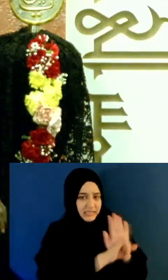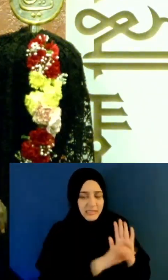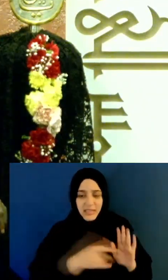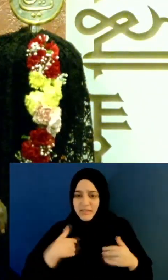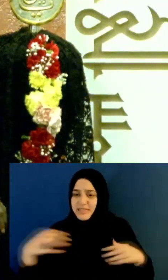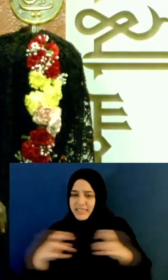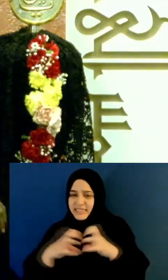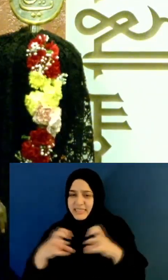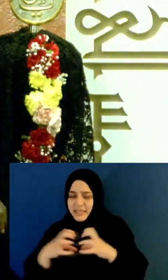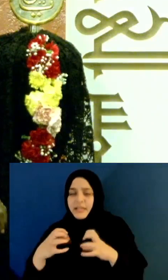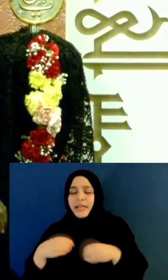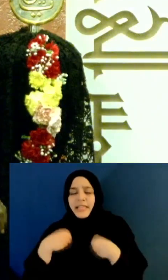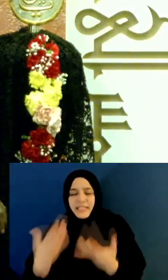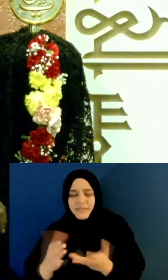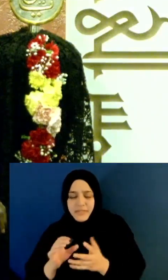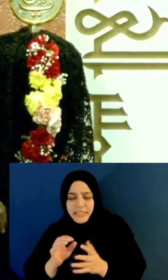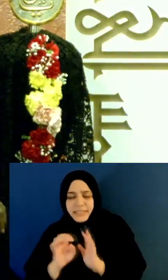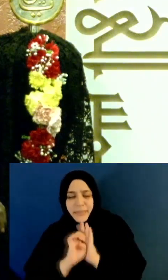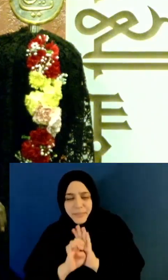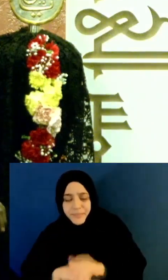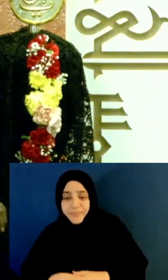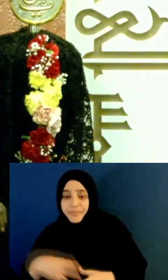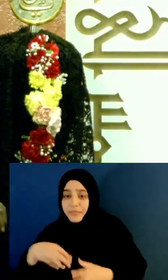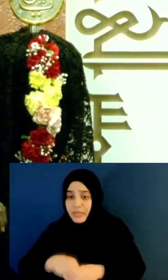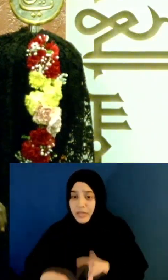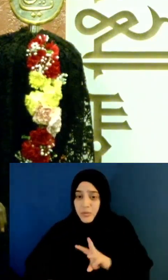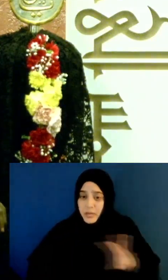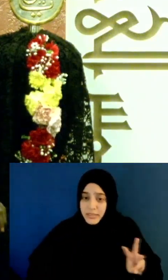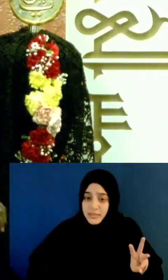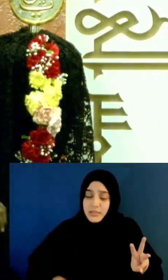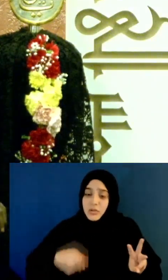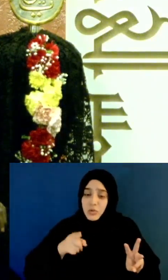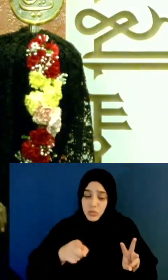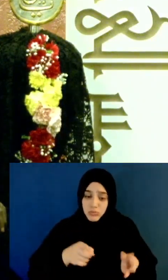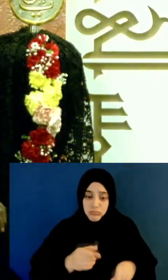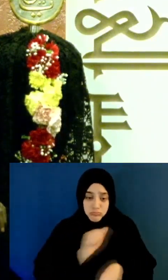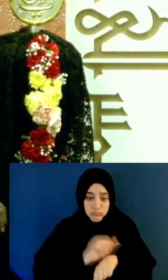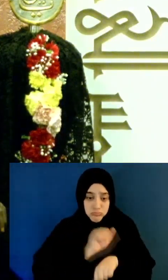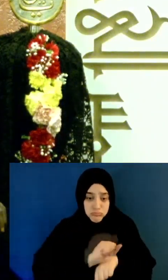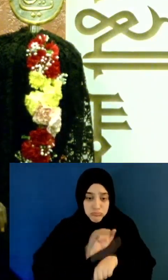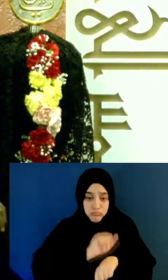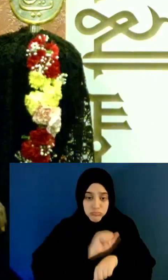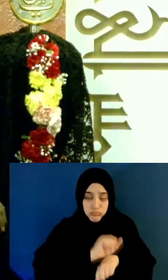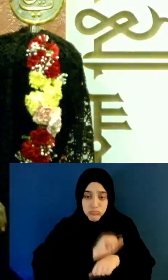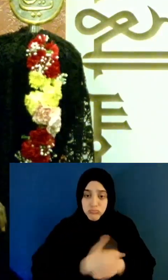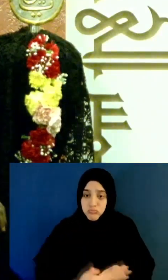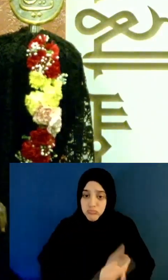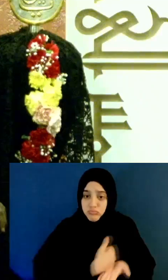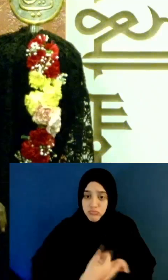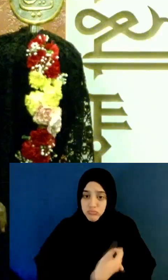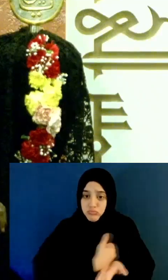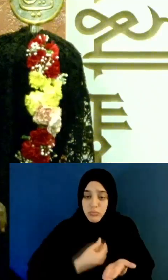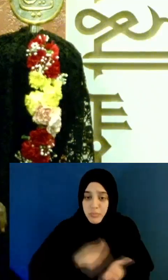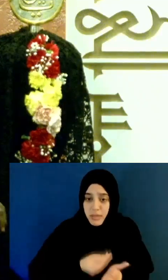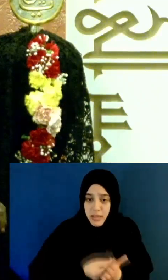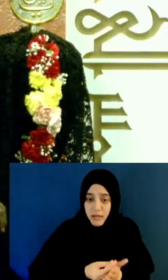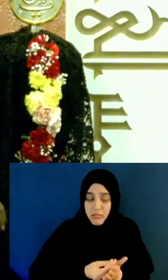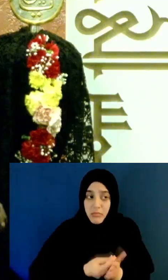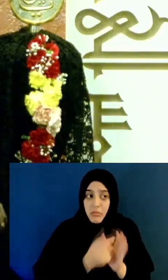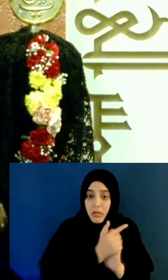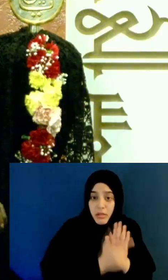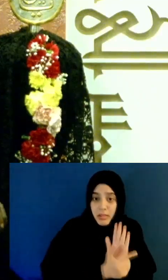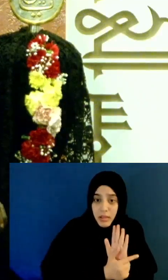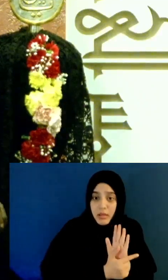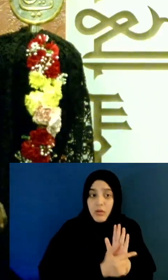Typical example, in the West, you accumulate your money, go work hard, legally or lawfully so, and make the